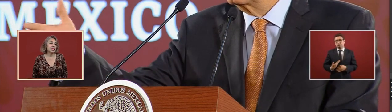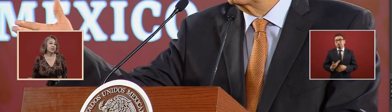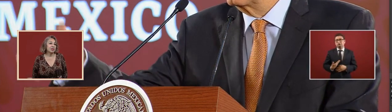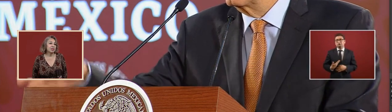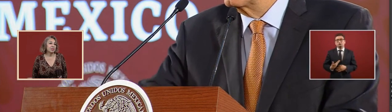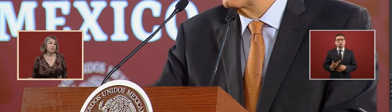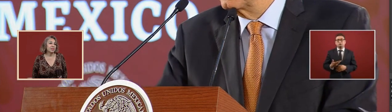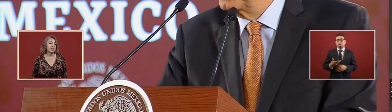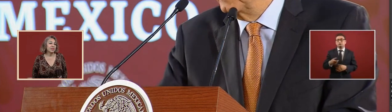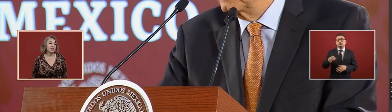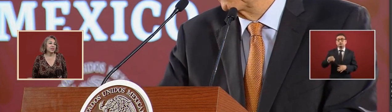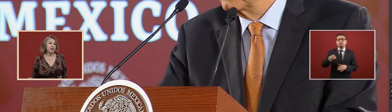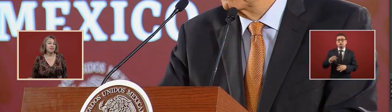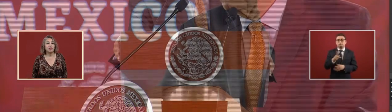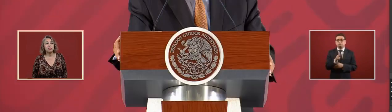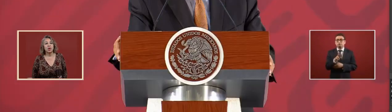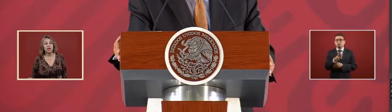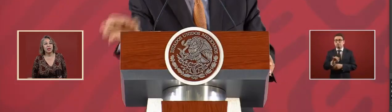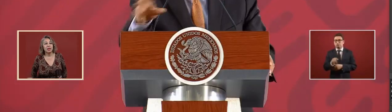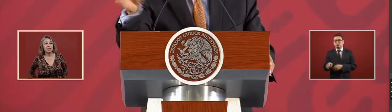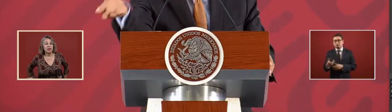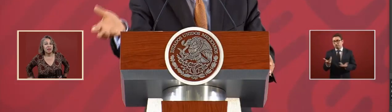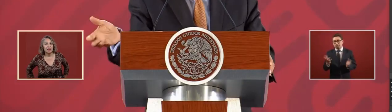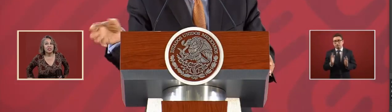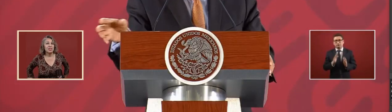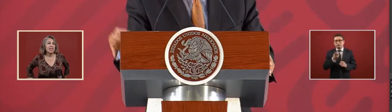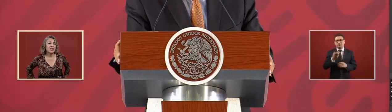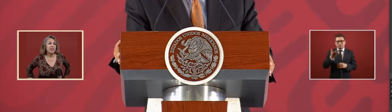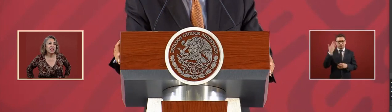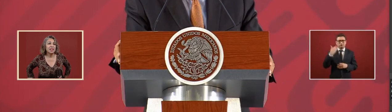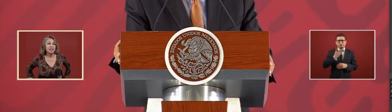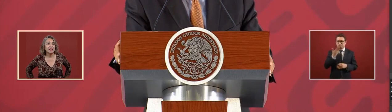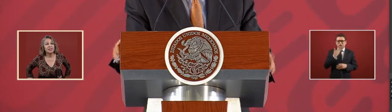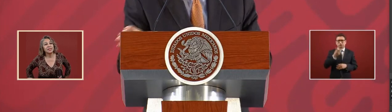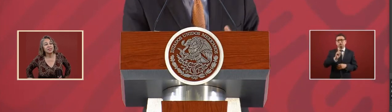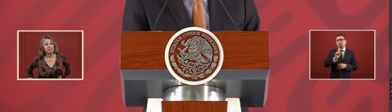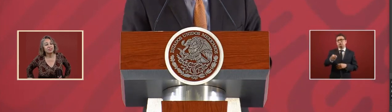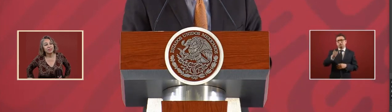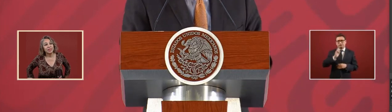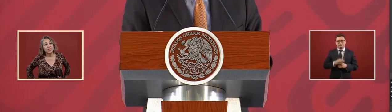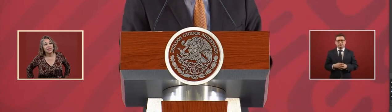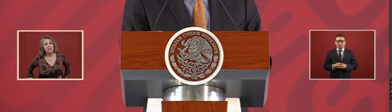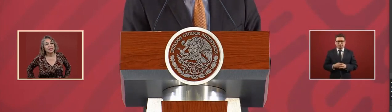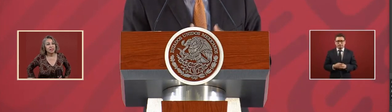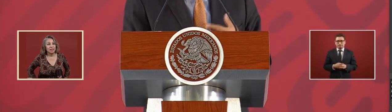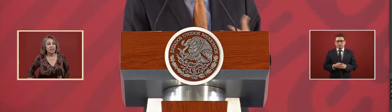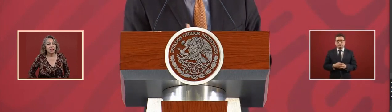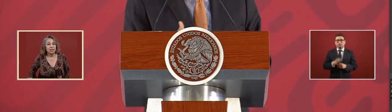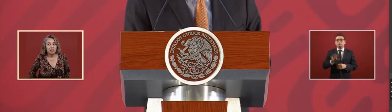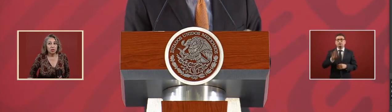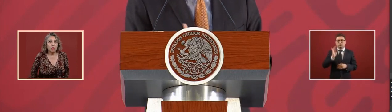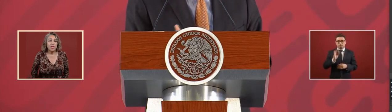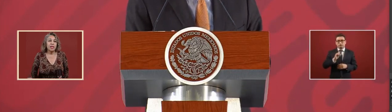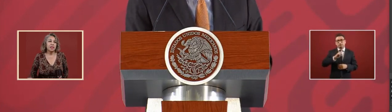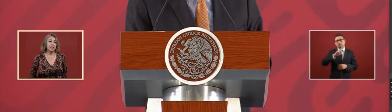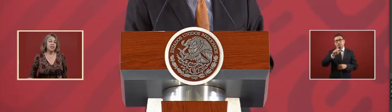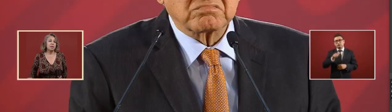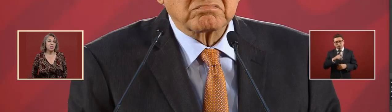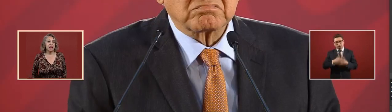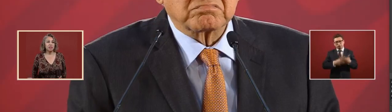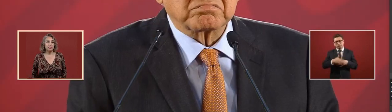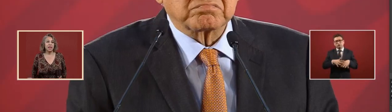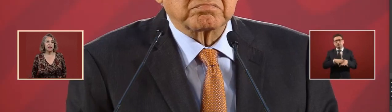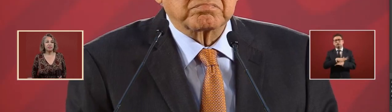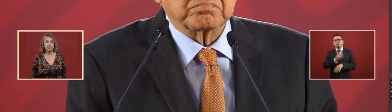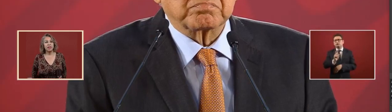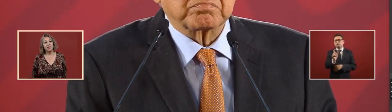president de, el PRI. Of the PRI. Entonces, así era. So that's how they did it. Entonces, ¿cuándo empieza a ser so distinto? When they